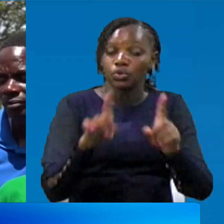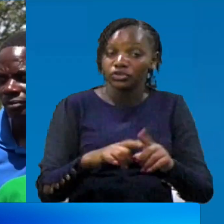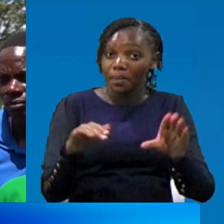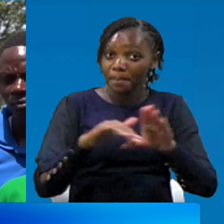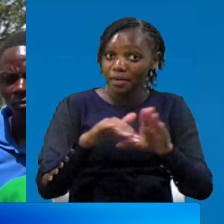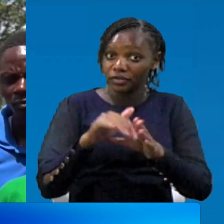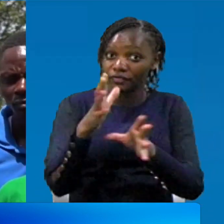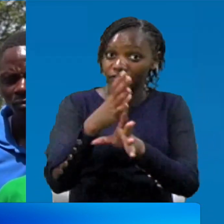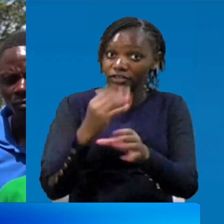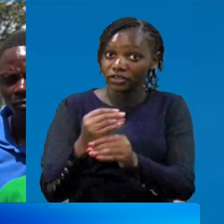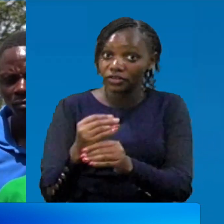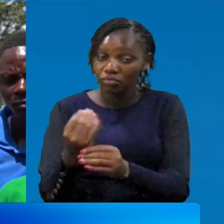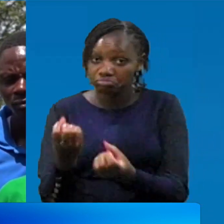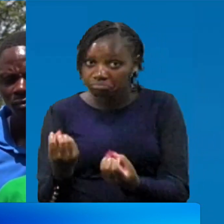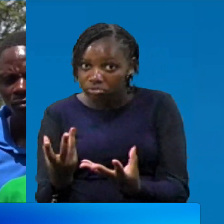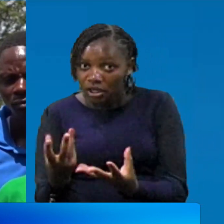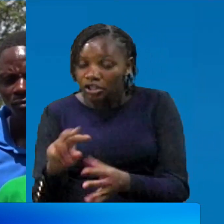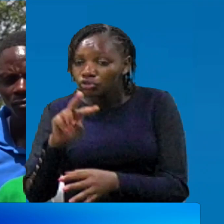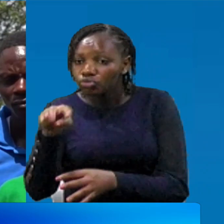is